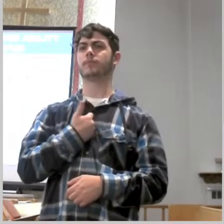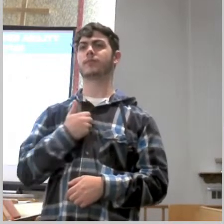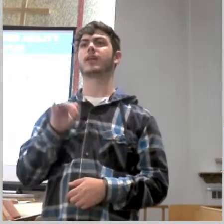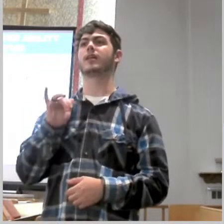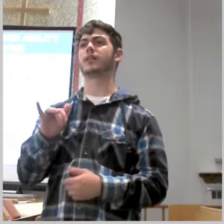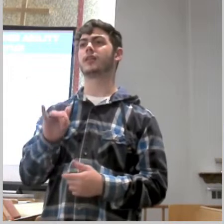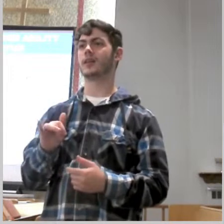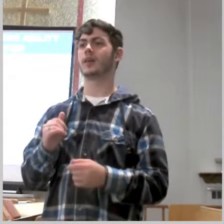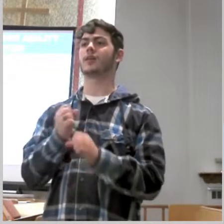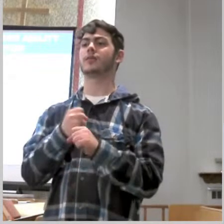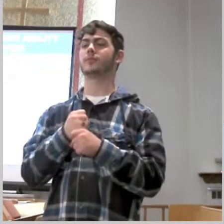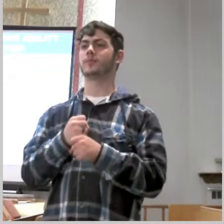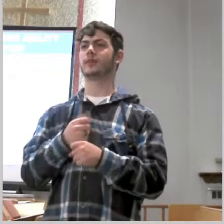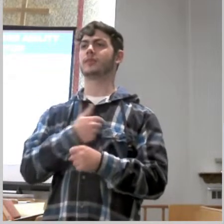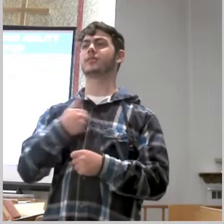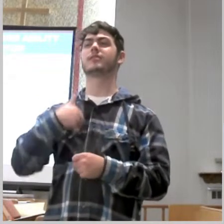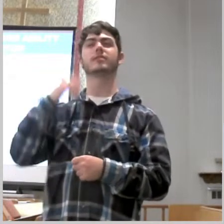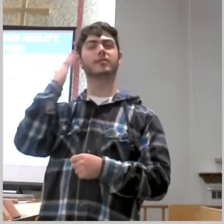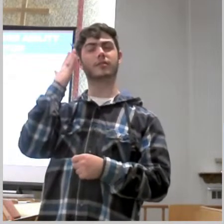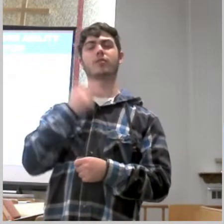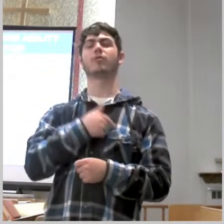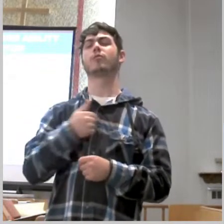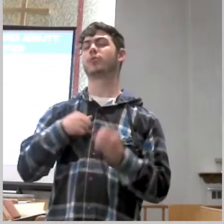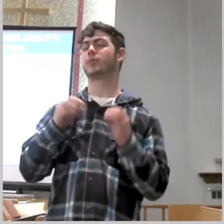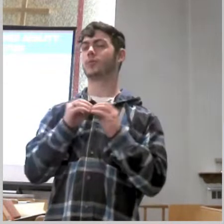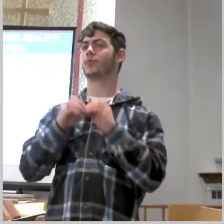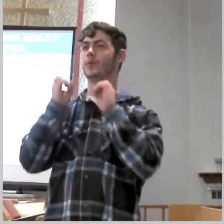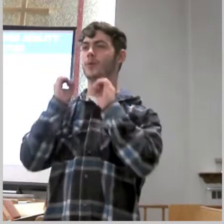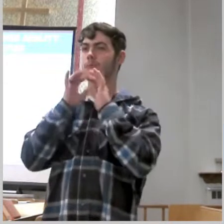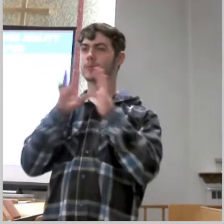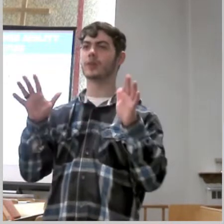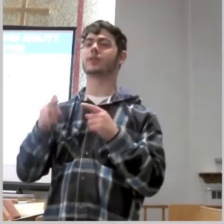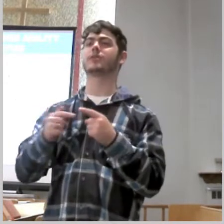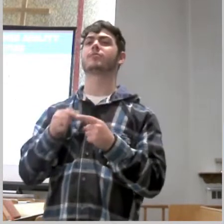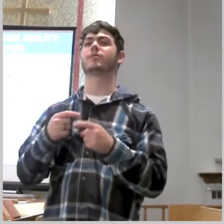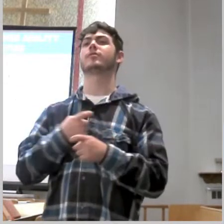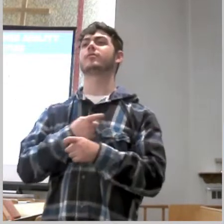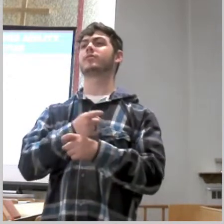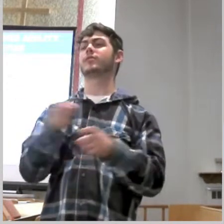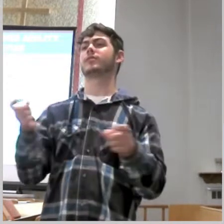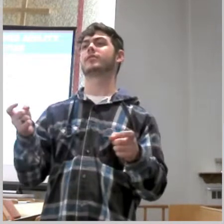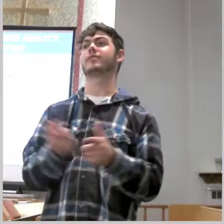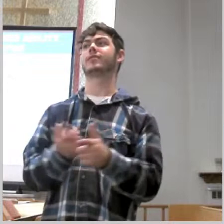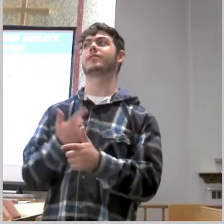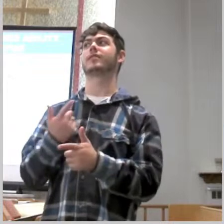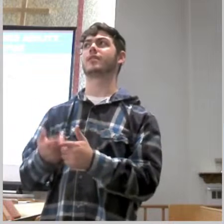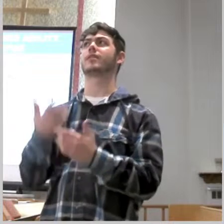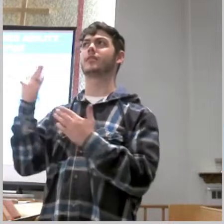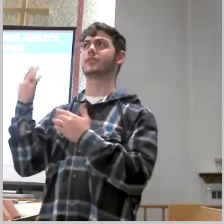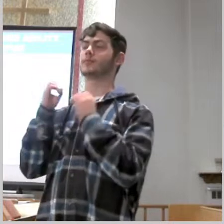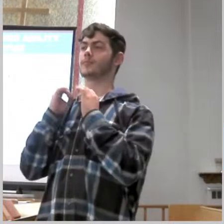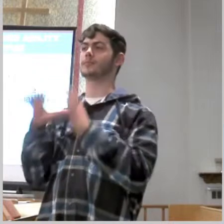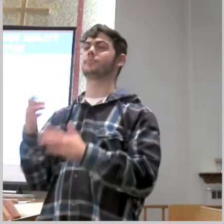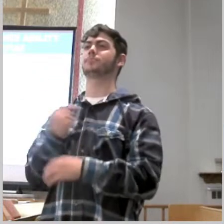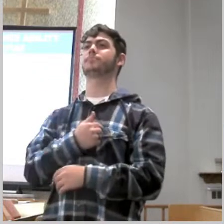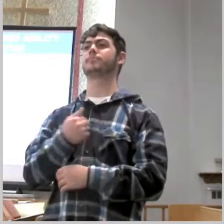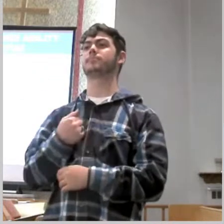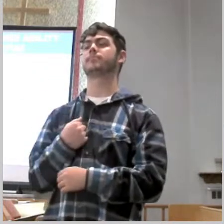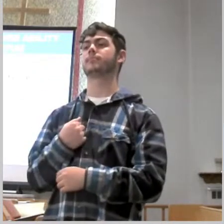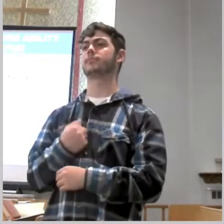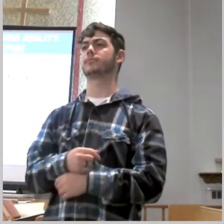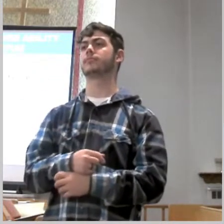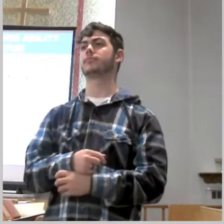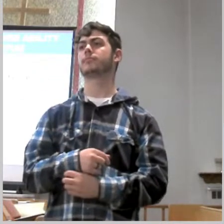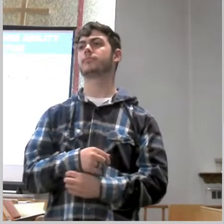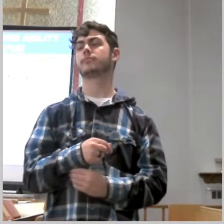blessed when we give than when we receive. And so here comes that privilege and partnership that they saw.